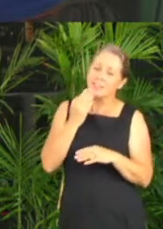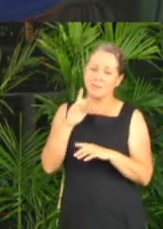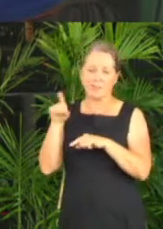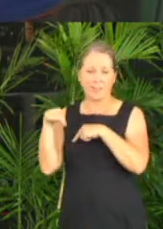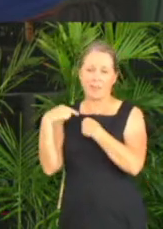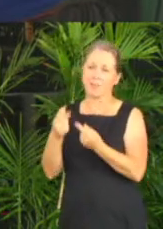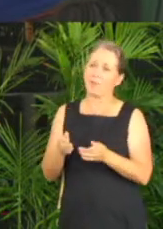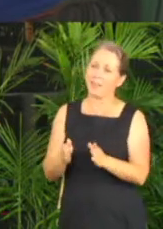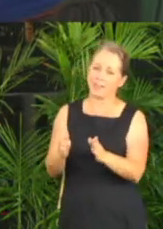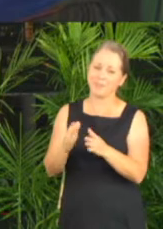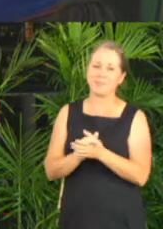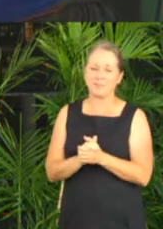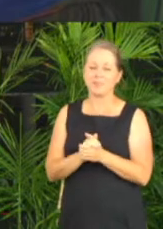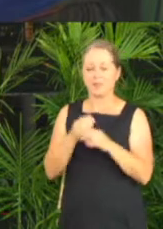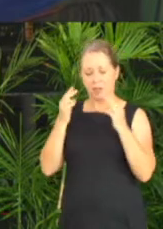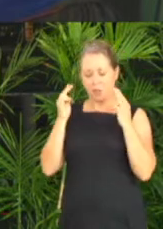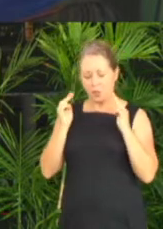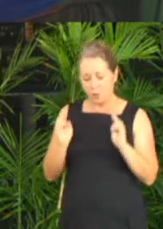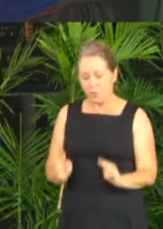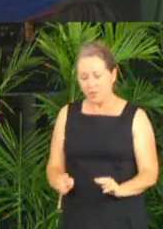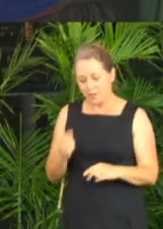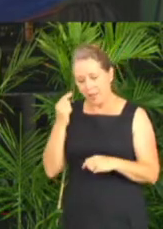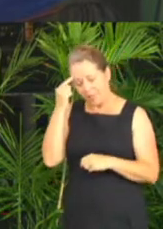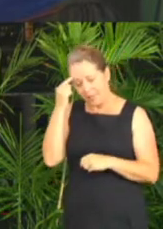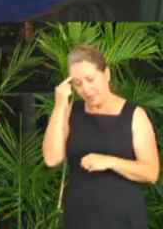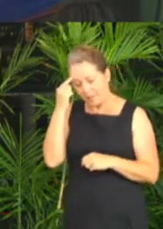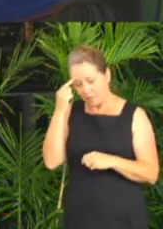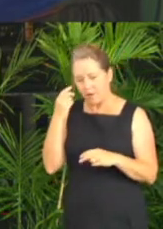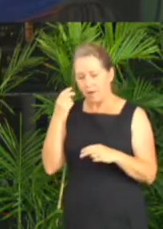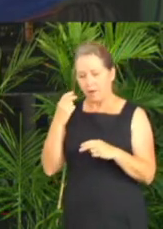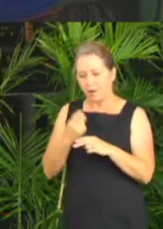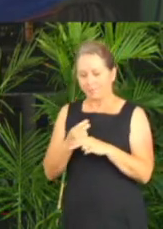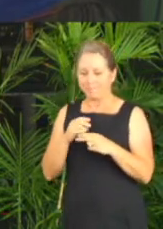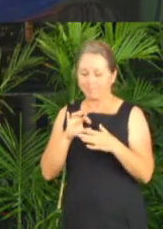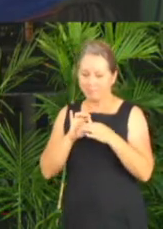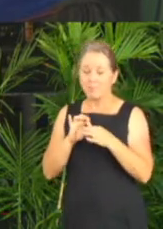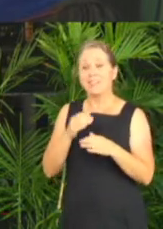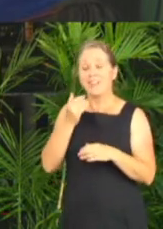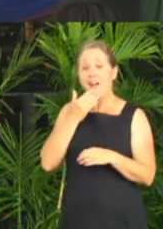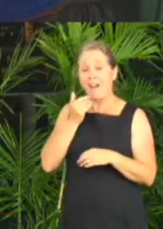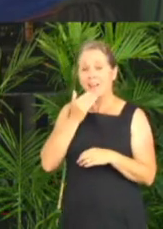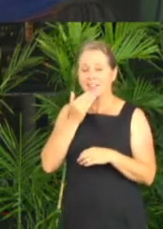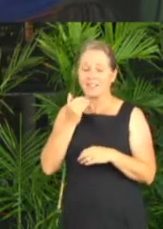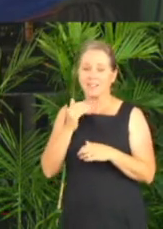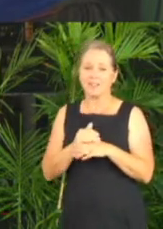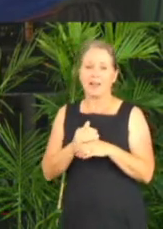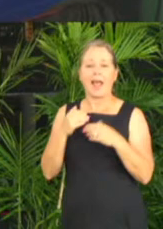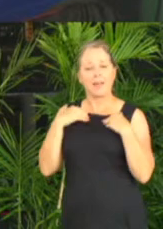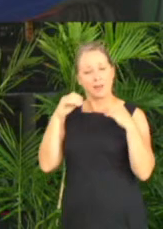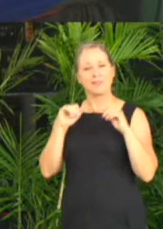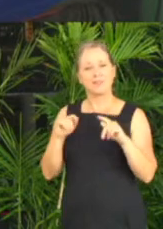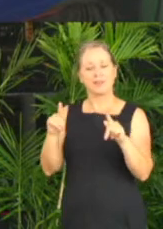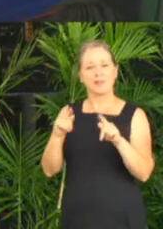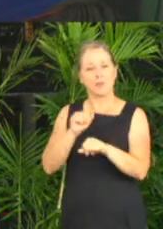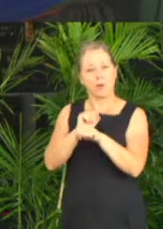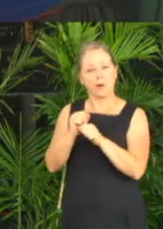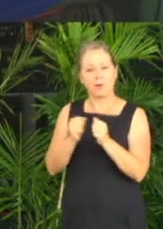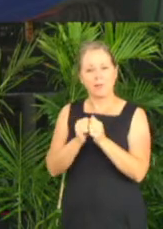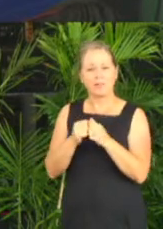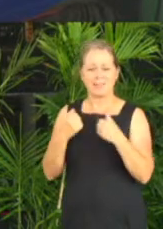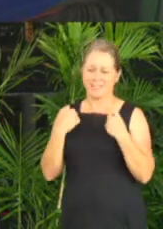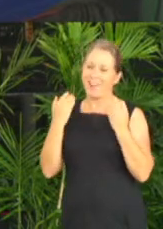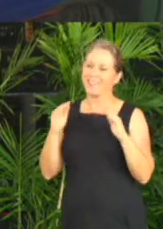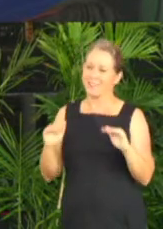way. Human beings, I think, are hardwired to be kind. I've had the opportunity to work with very